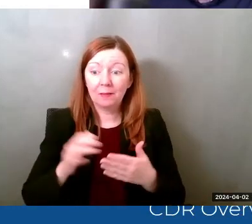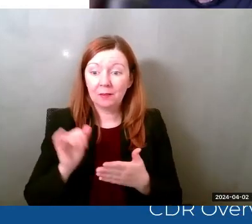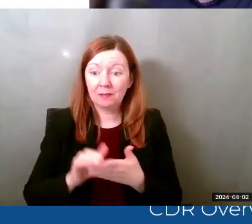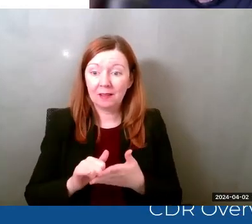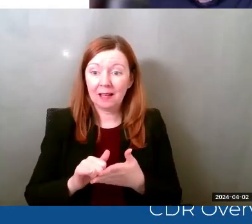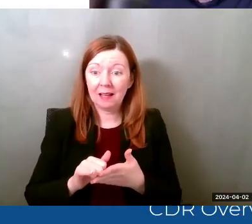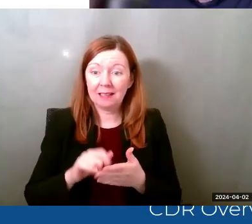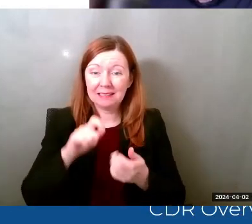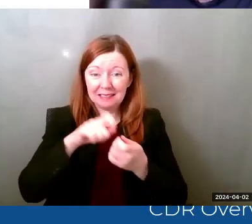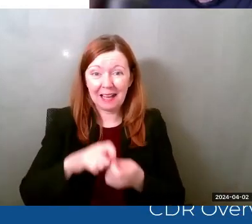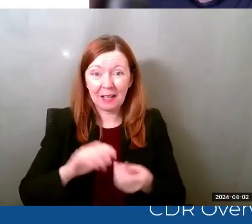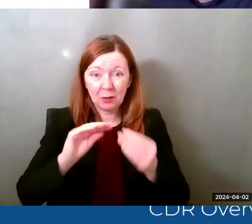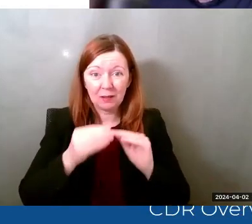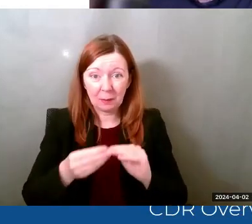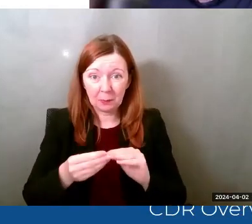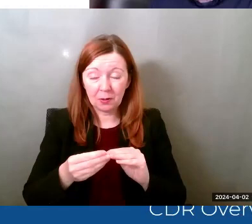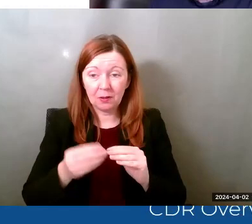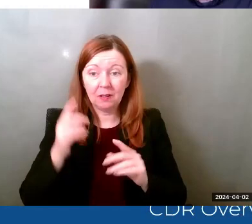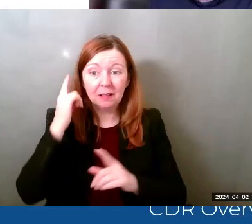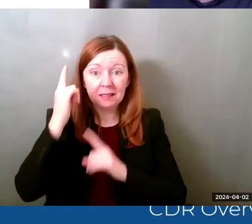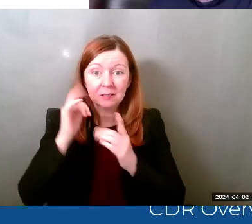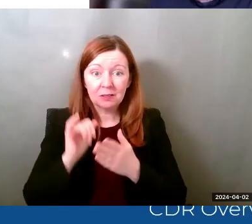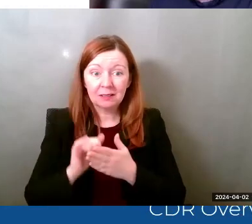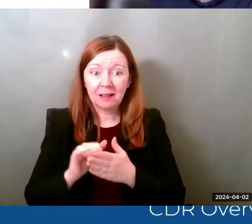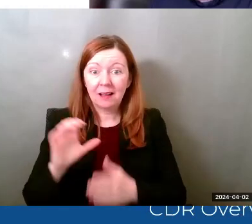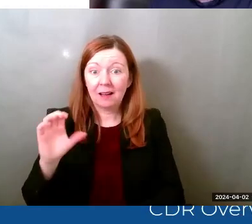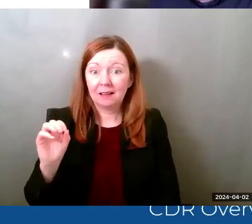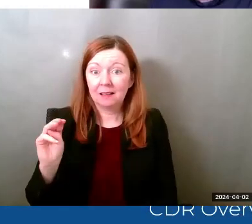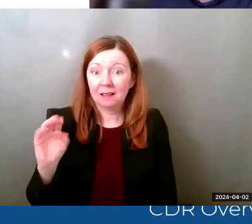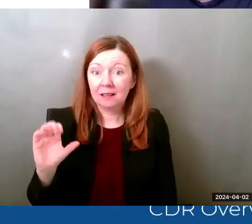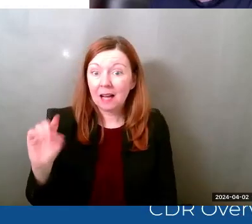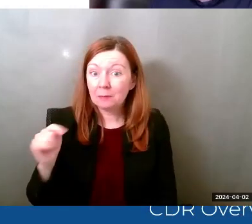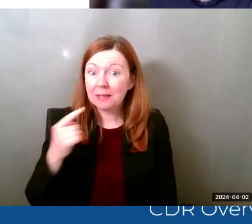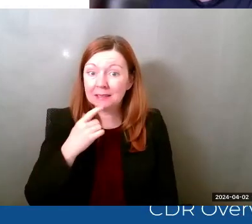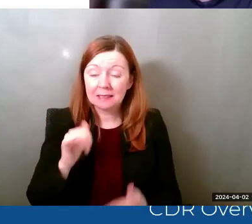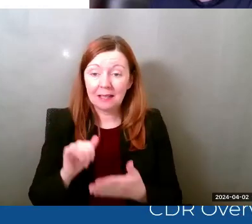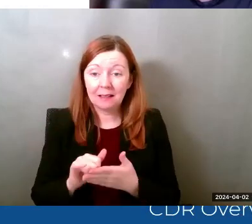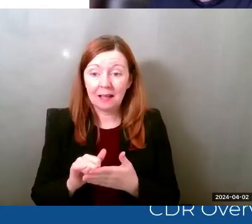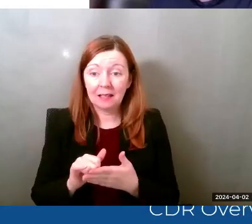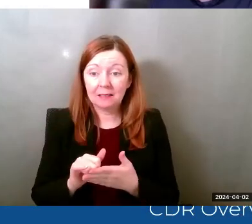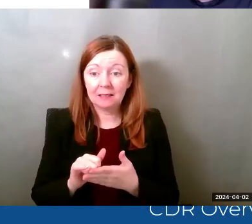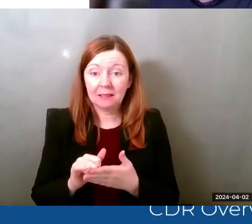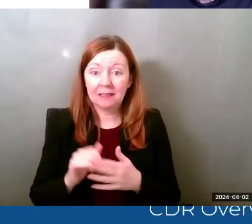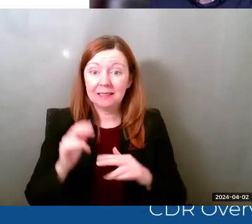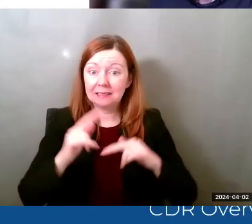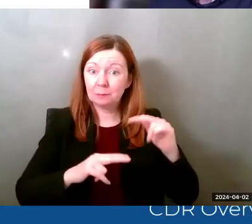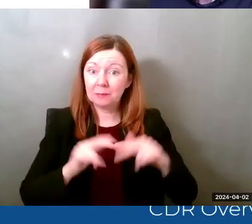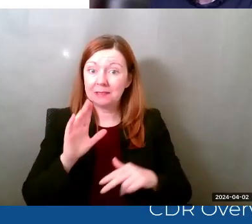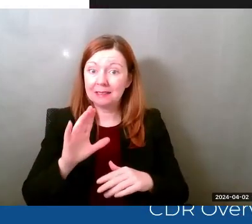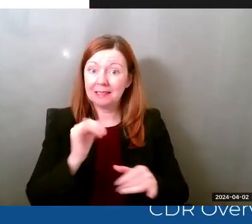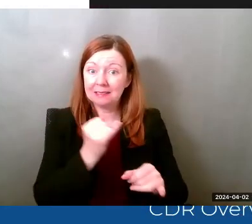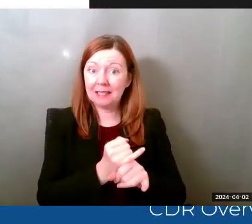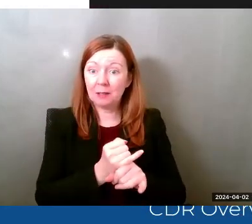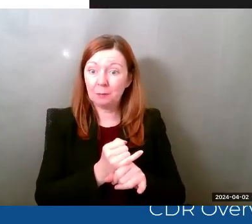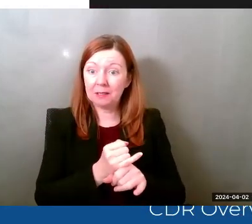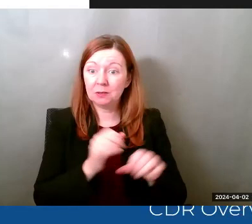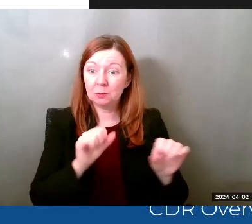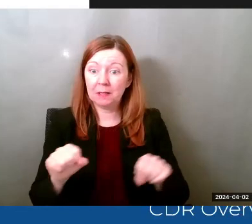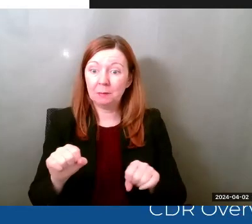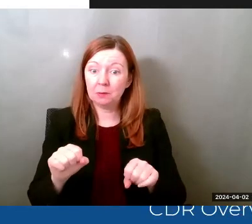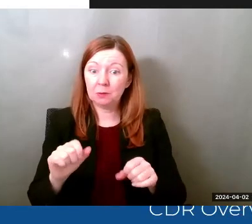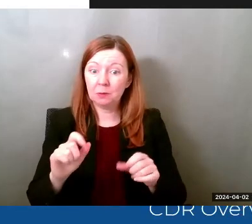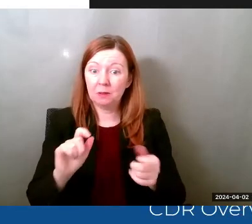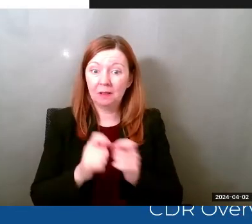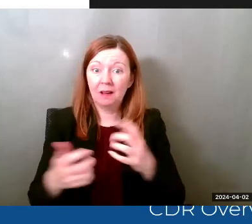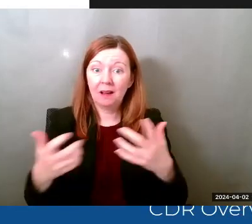an accurate number, considering that Comcast has stated that it is building its campus to be able to